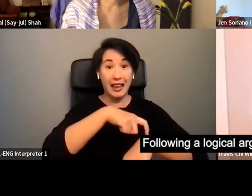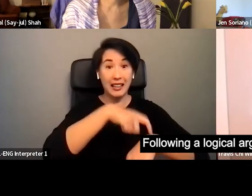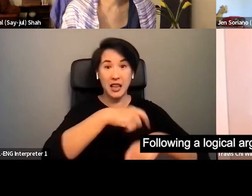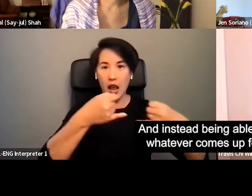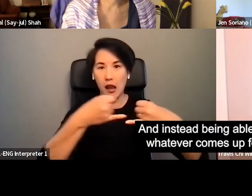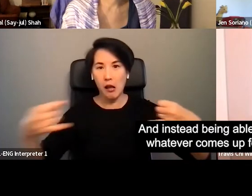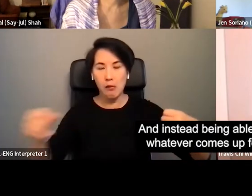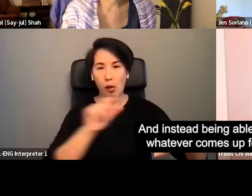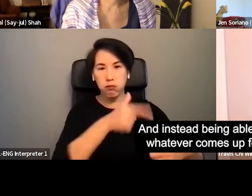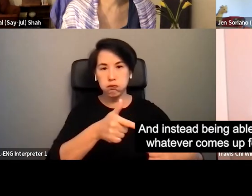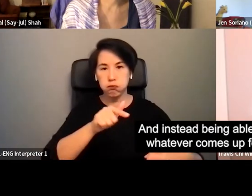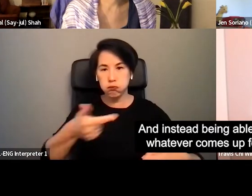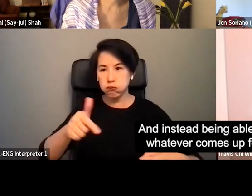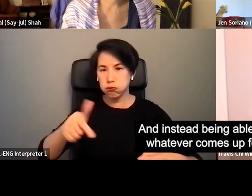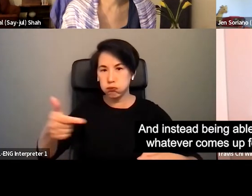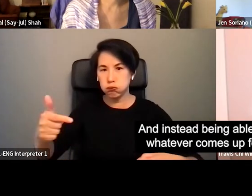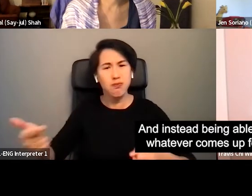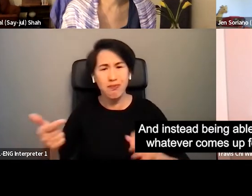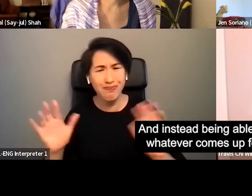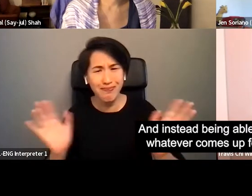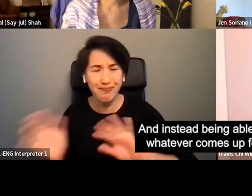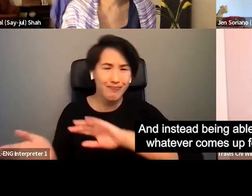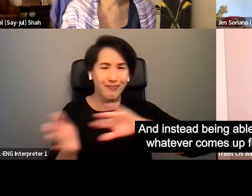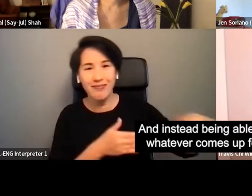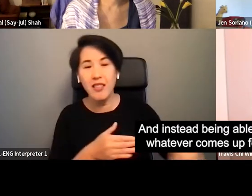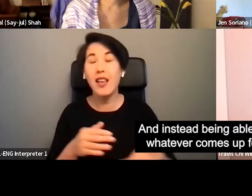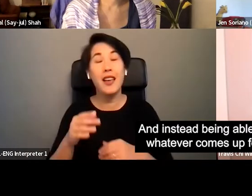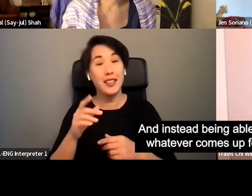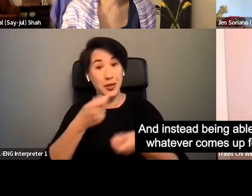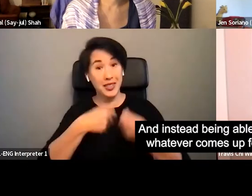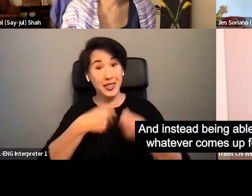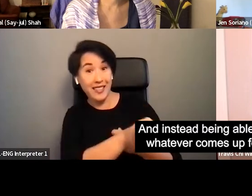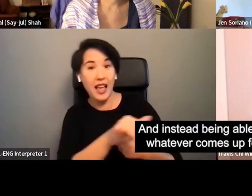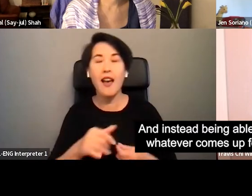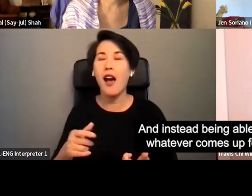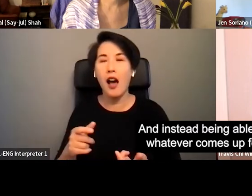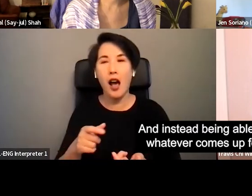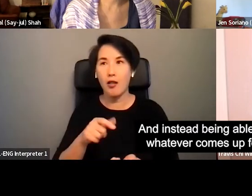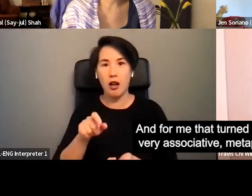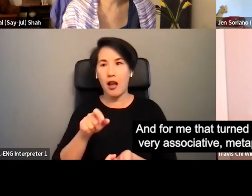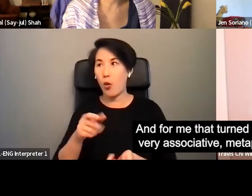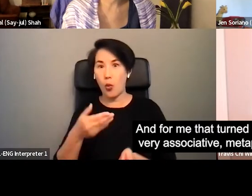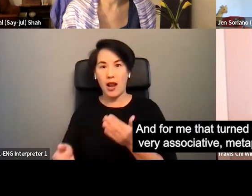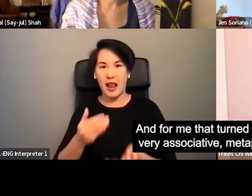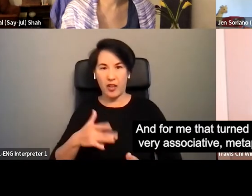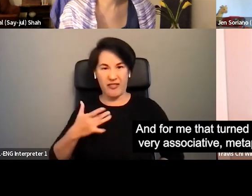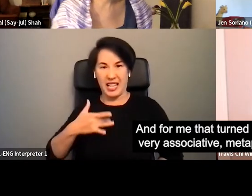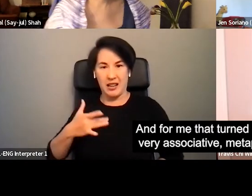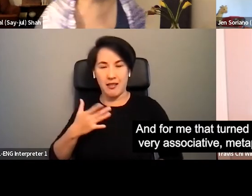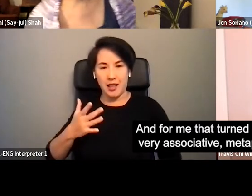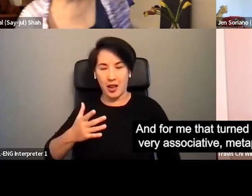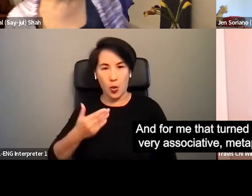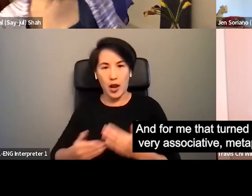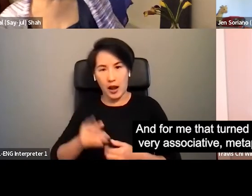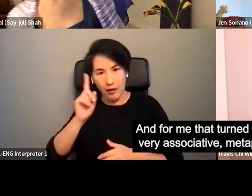argument, and instead being able to write whatever comes up for you. And